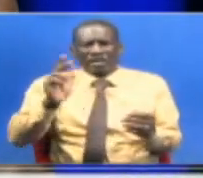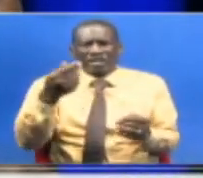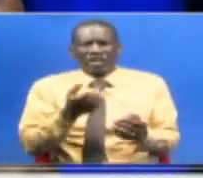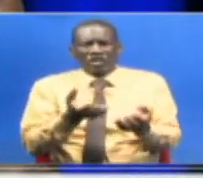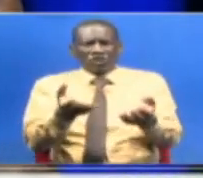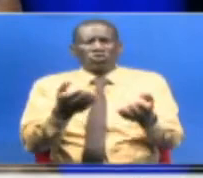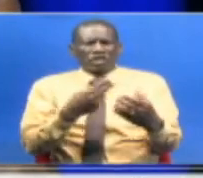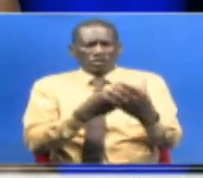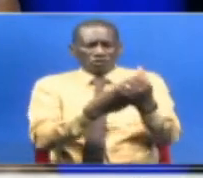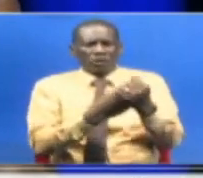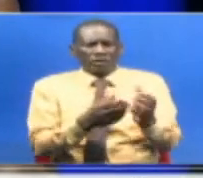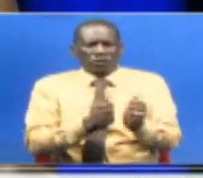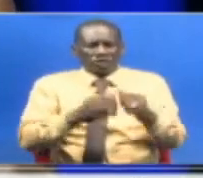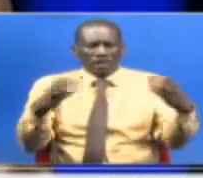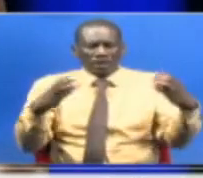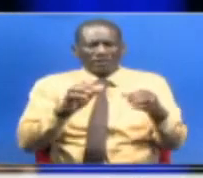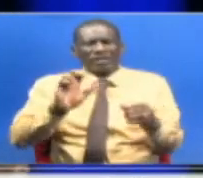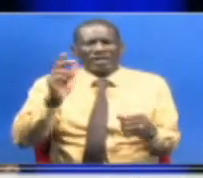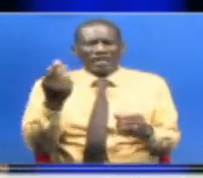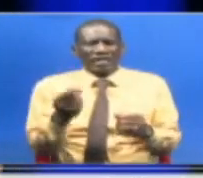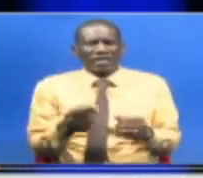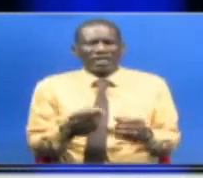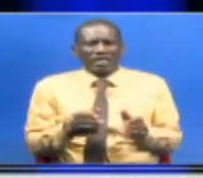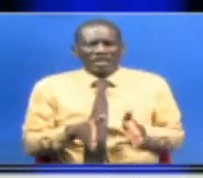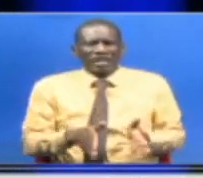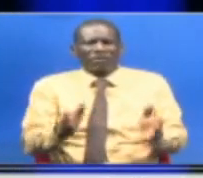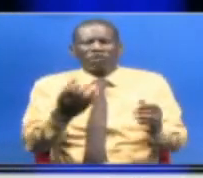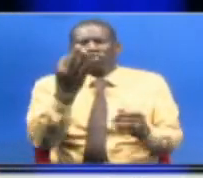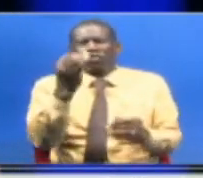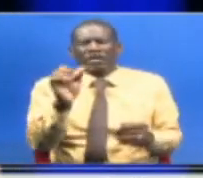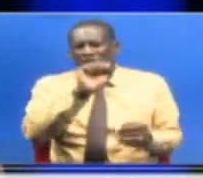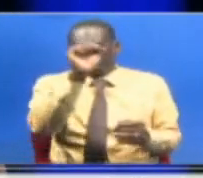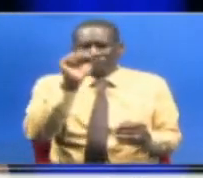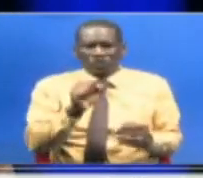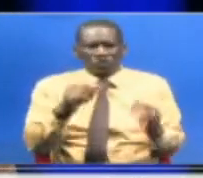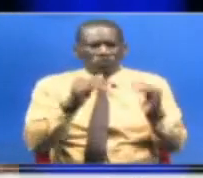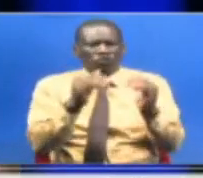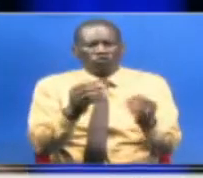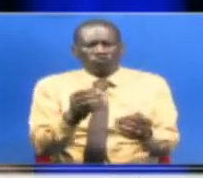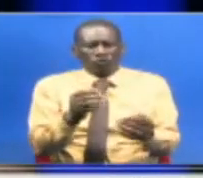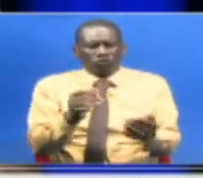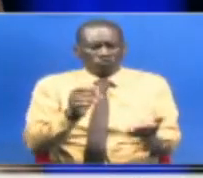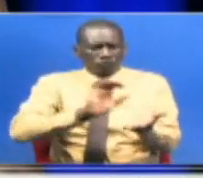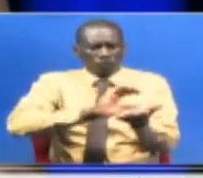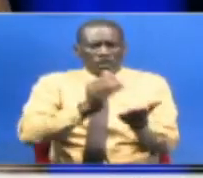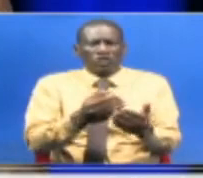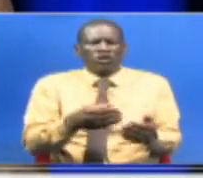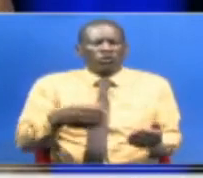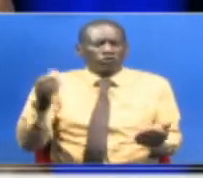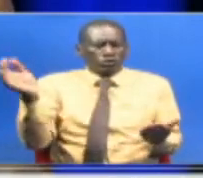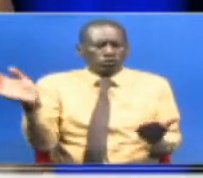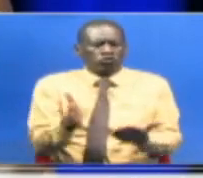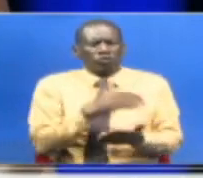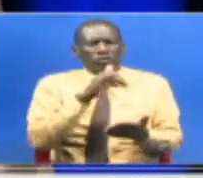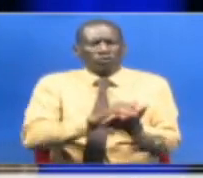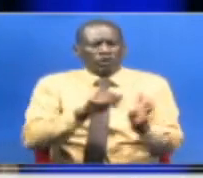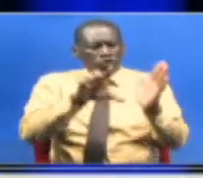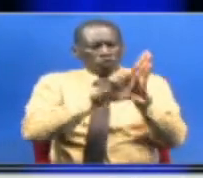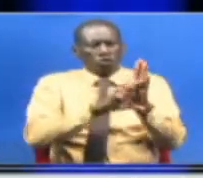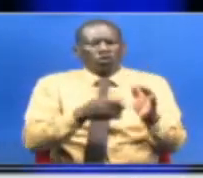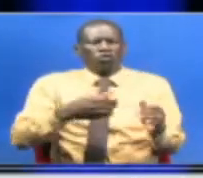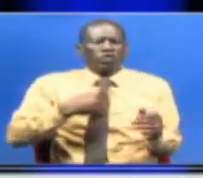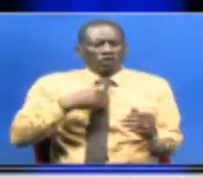partner with companies in Kenya to the extent of 30% of equity. We have removed that requirement because we